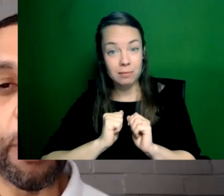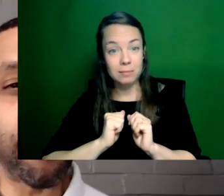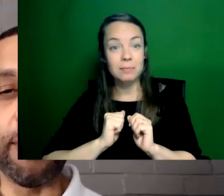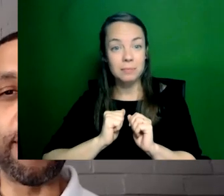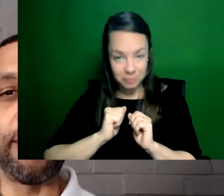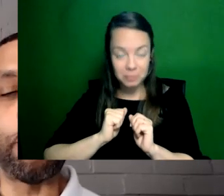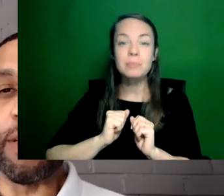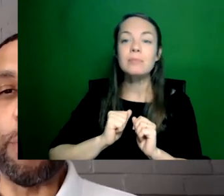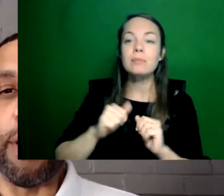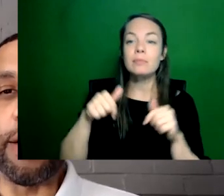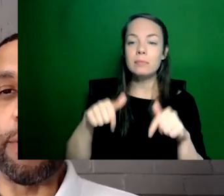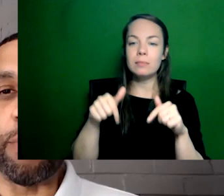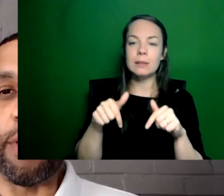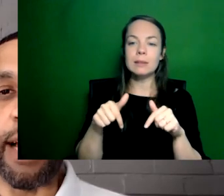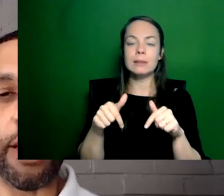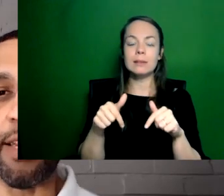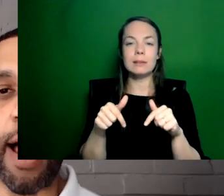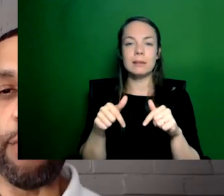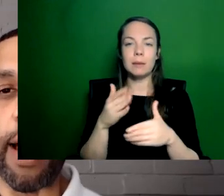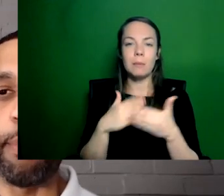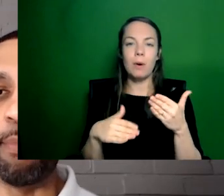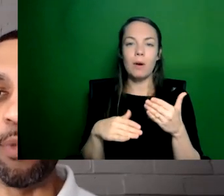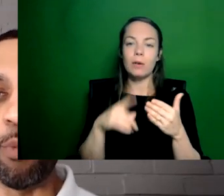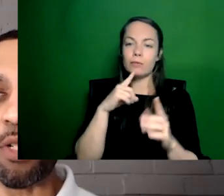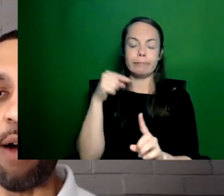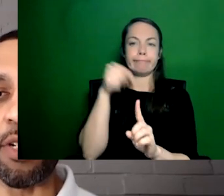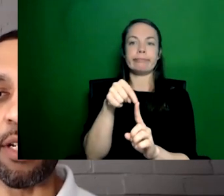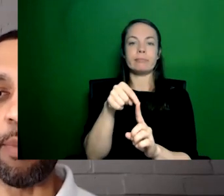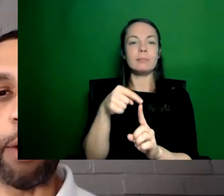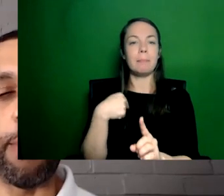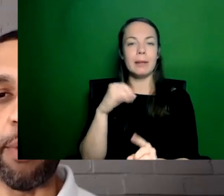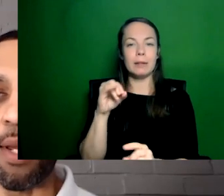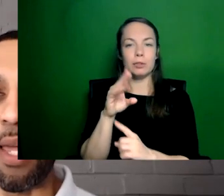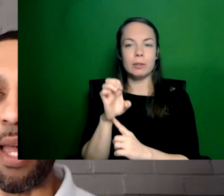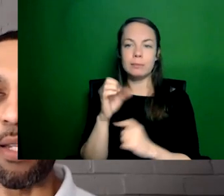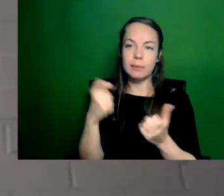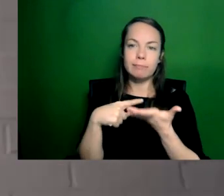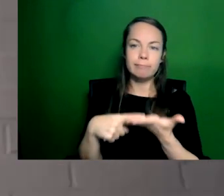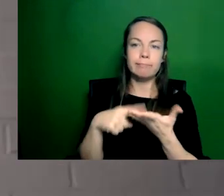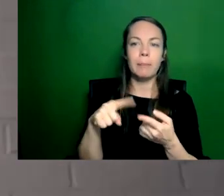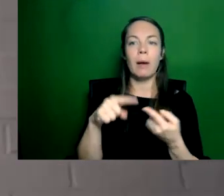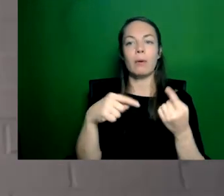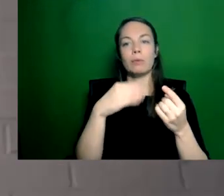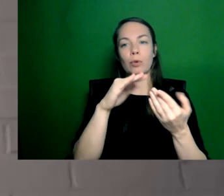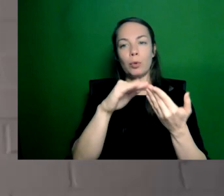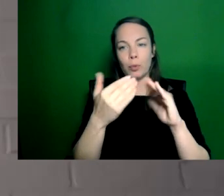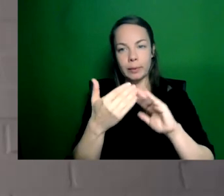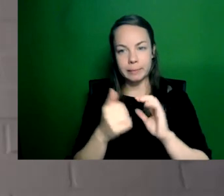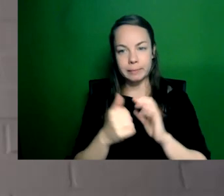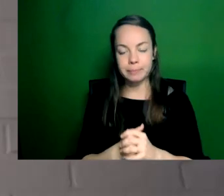because this piece is where it's where it's at. Jesse and I have had numerous conversations about community, and I think the first